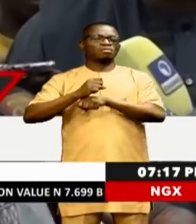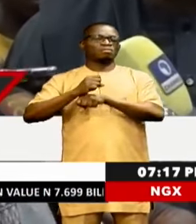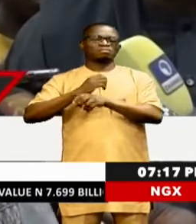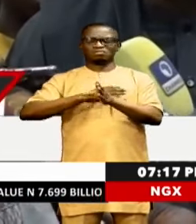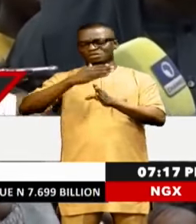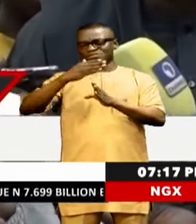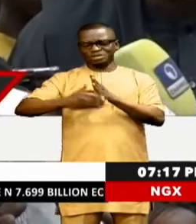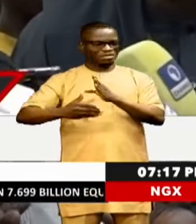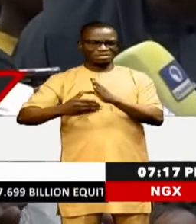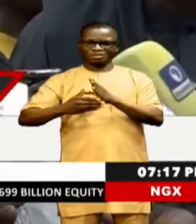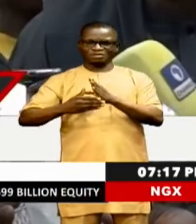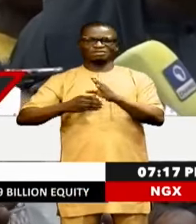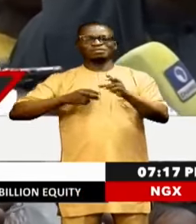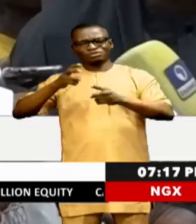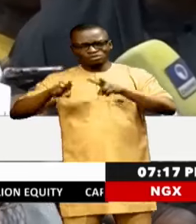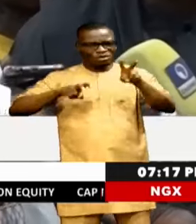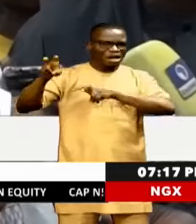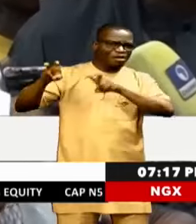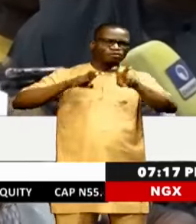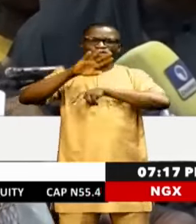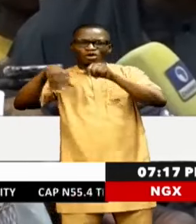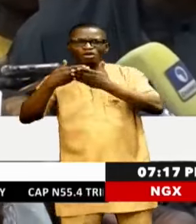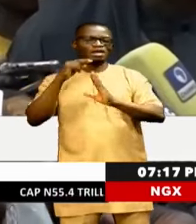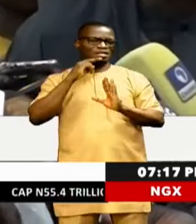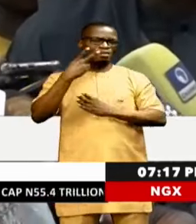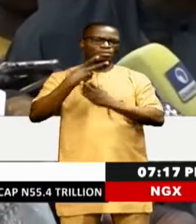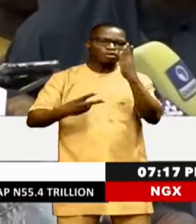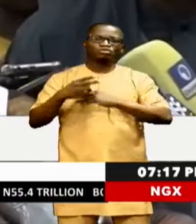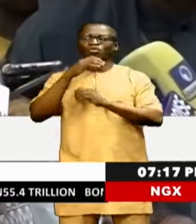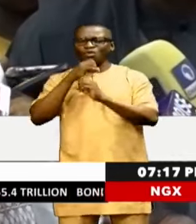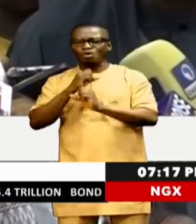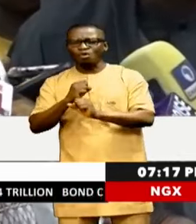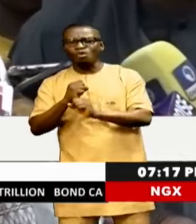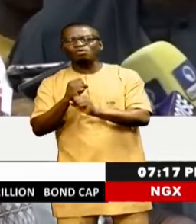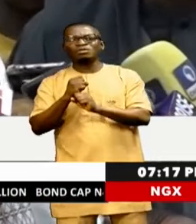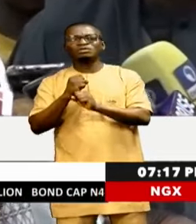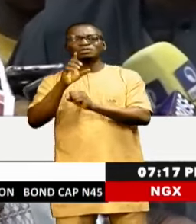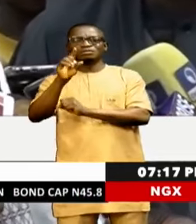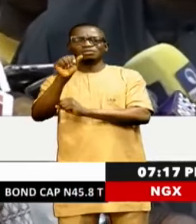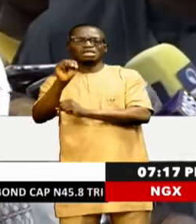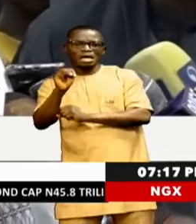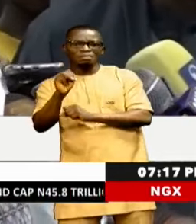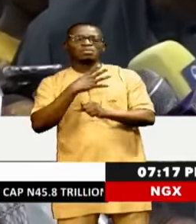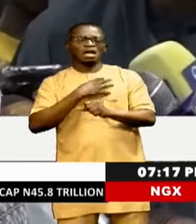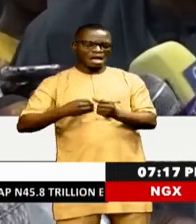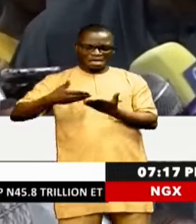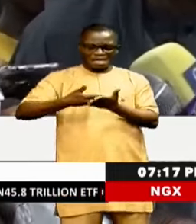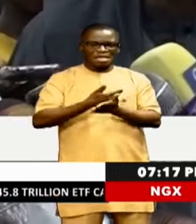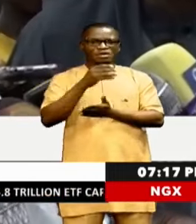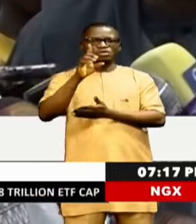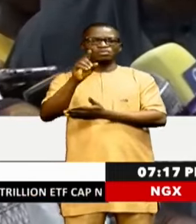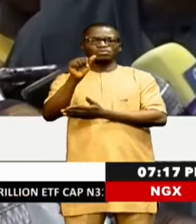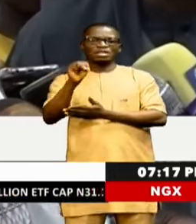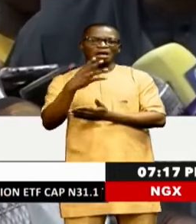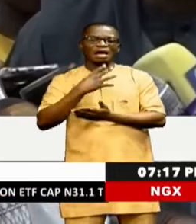all northern crannies of this country, both the new, both the old dams and the new dams that need to be